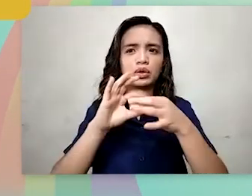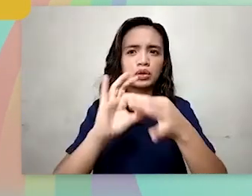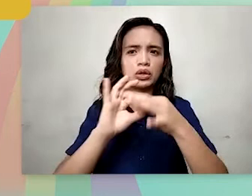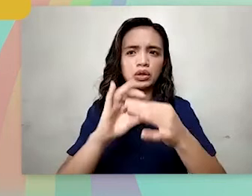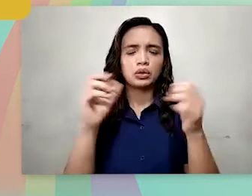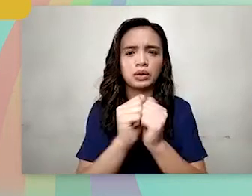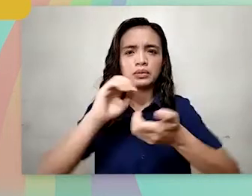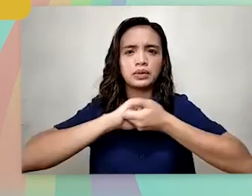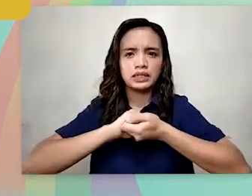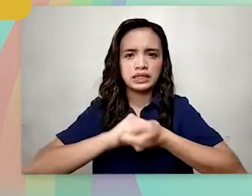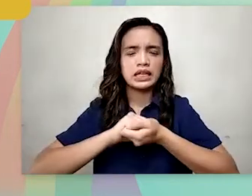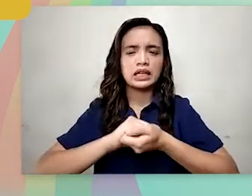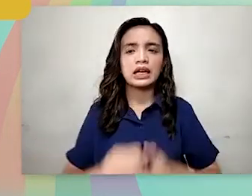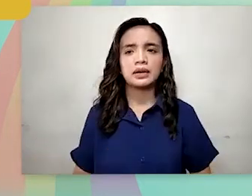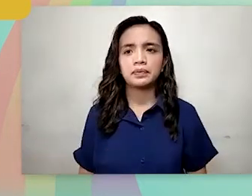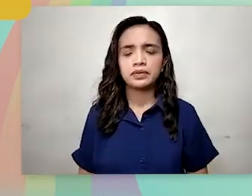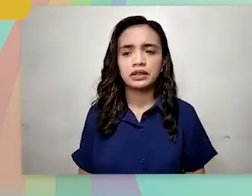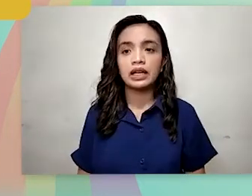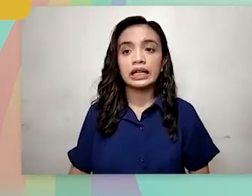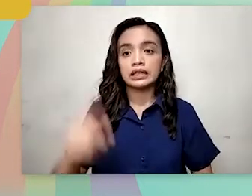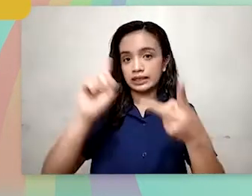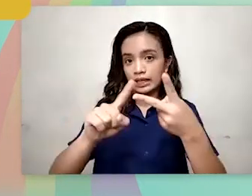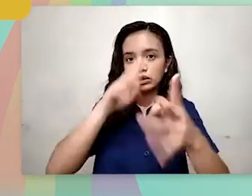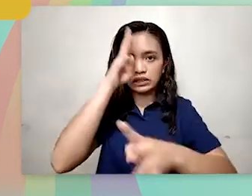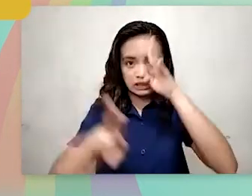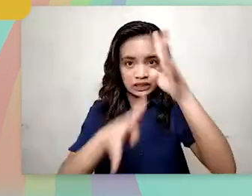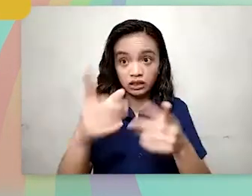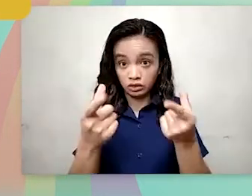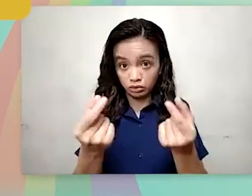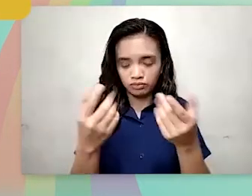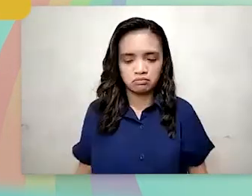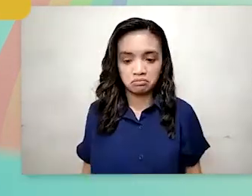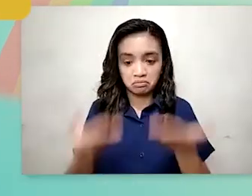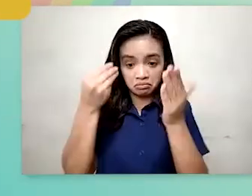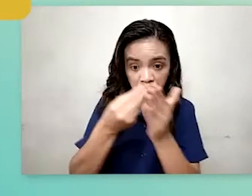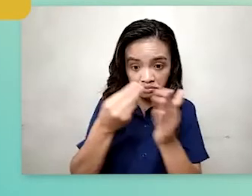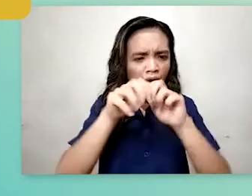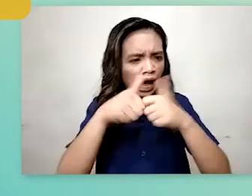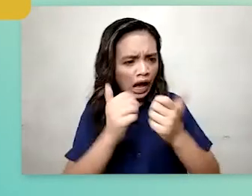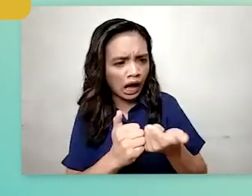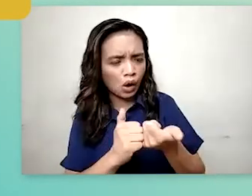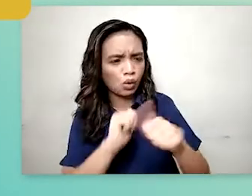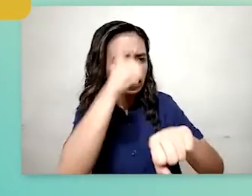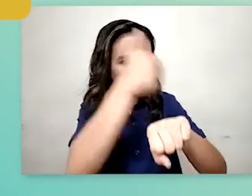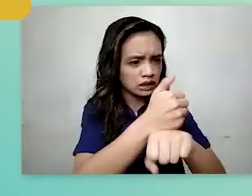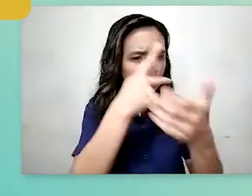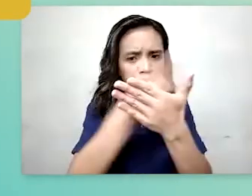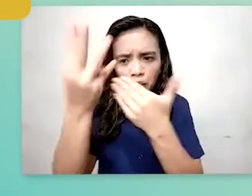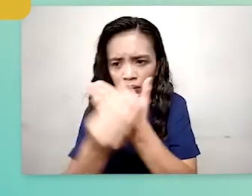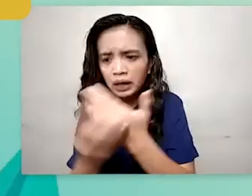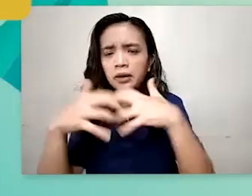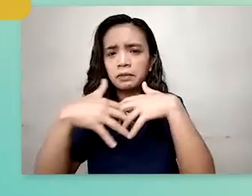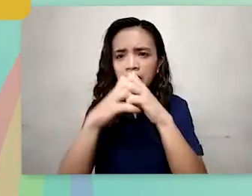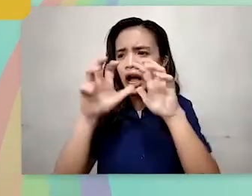a strong collaboration with partners all these years. And then of course creativity, how do you raise funds, how